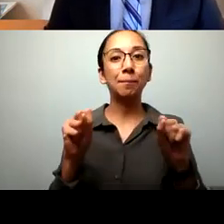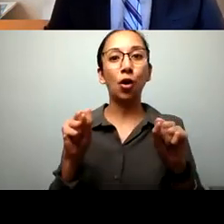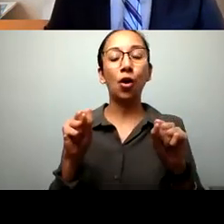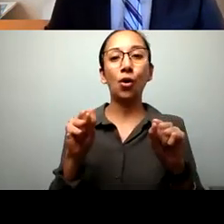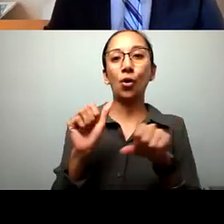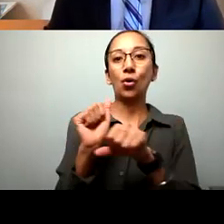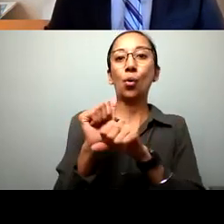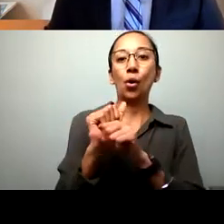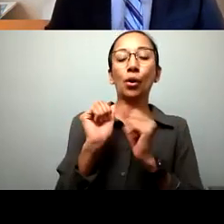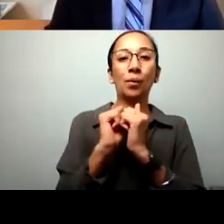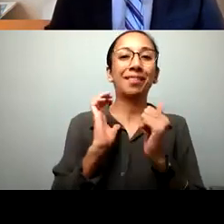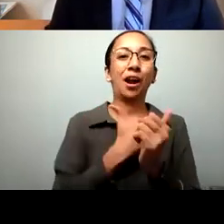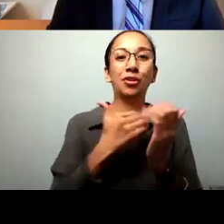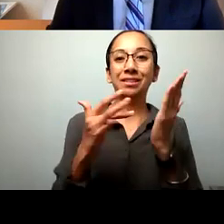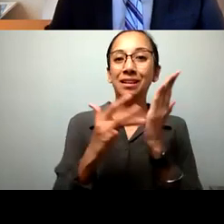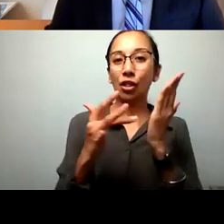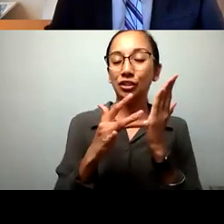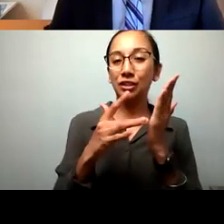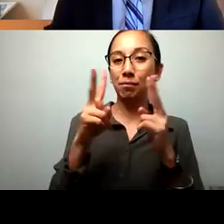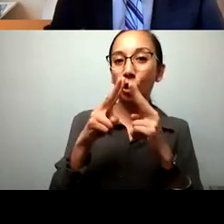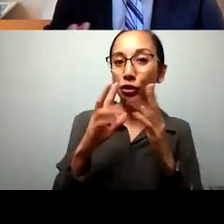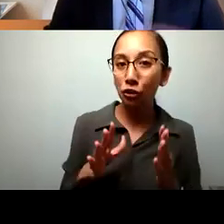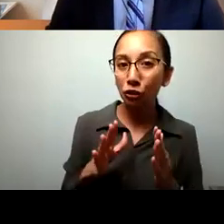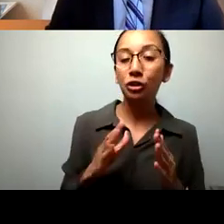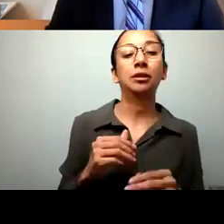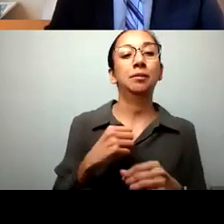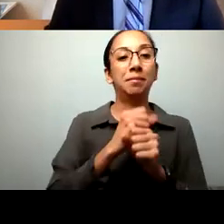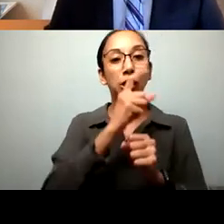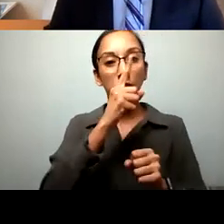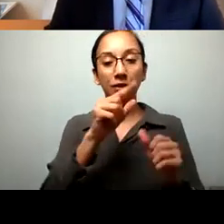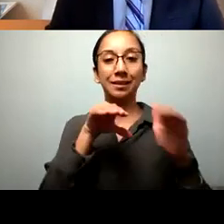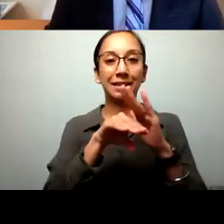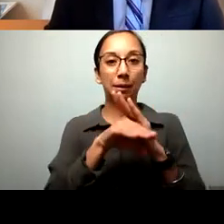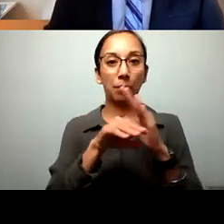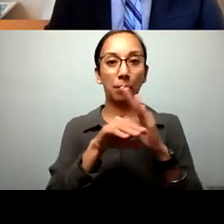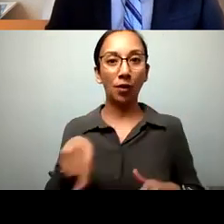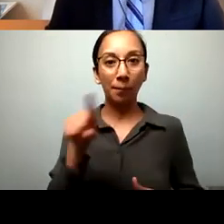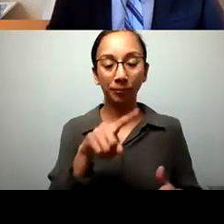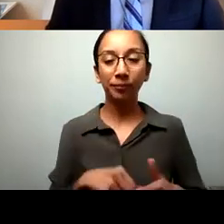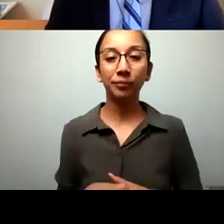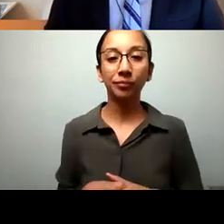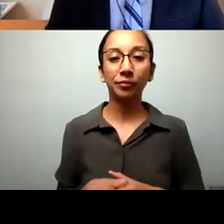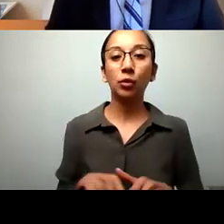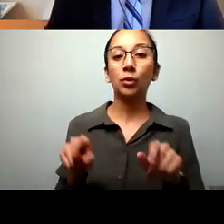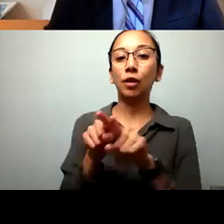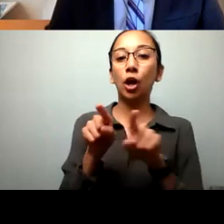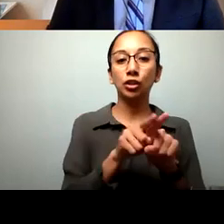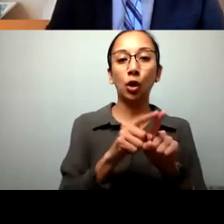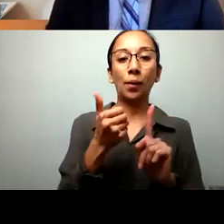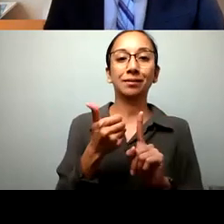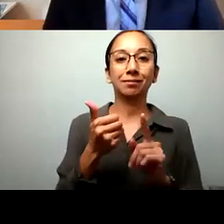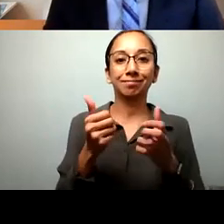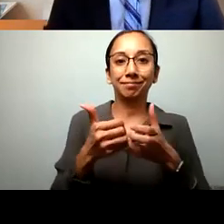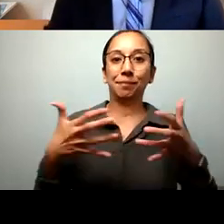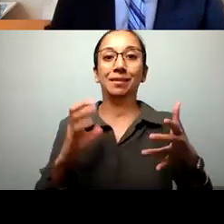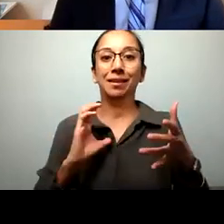work with our technology partners to make sure that this is an accessible item for them. We've also expanded our capacity. You know, we